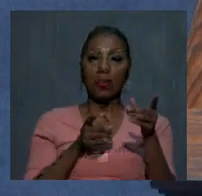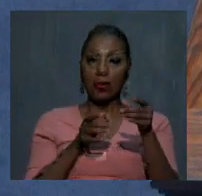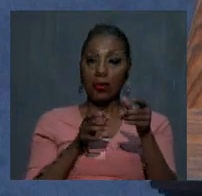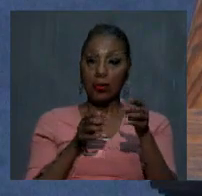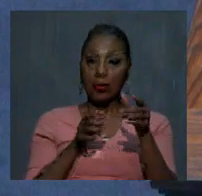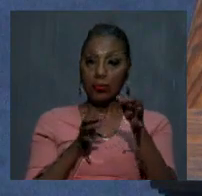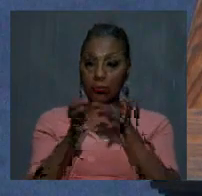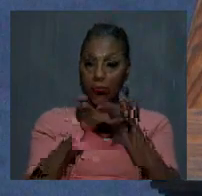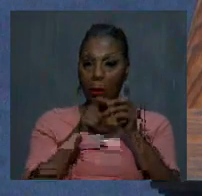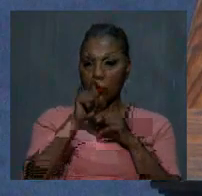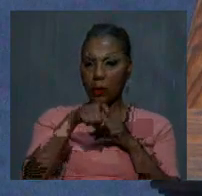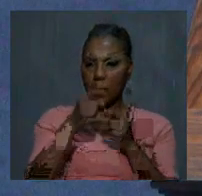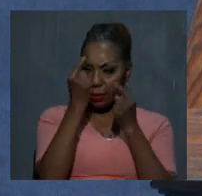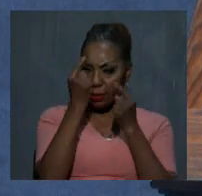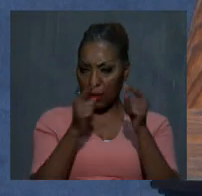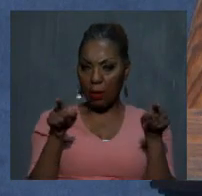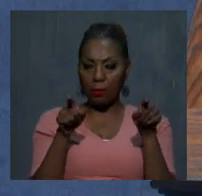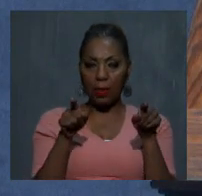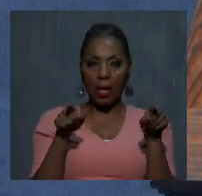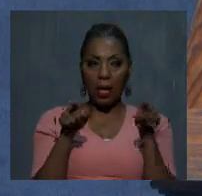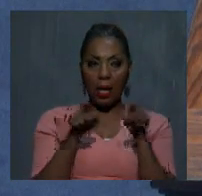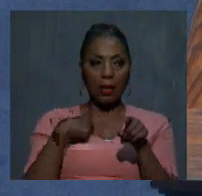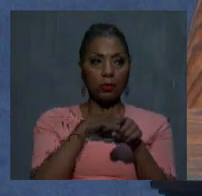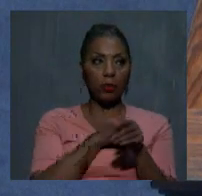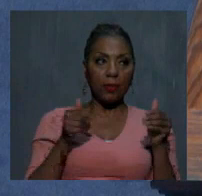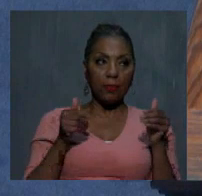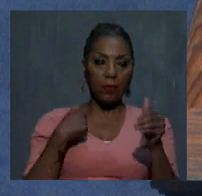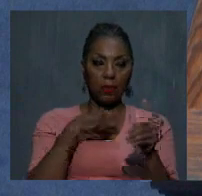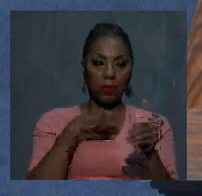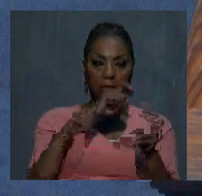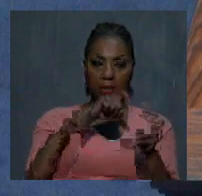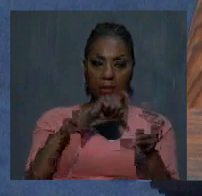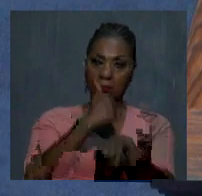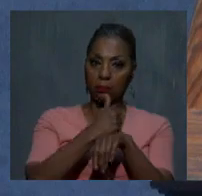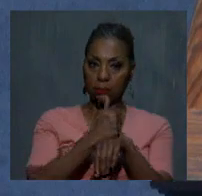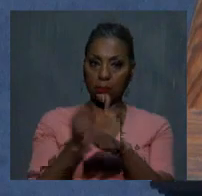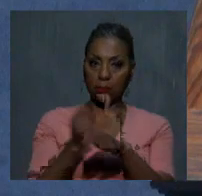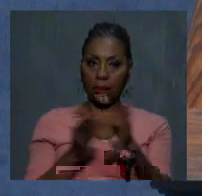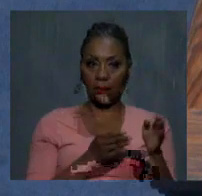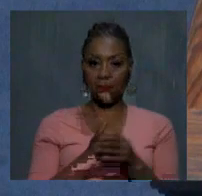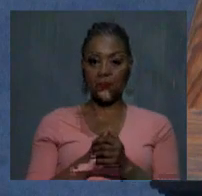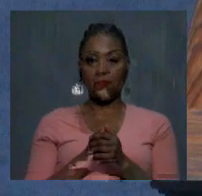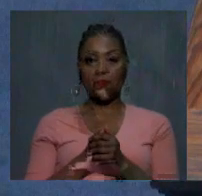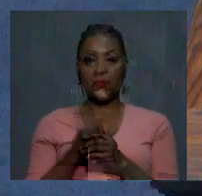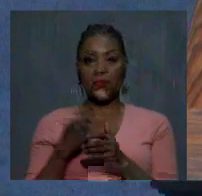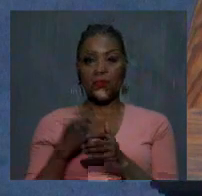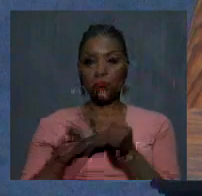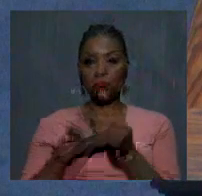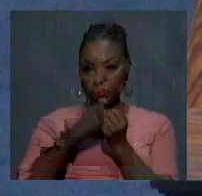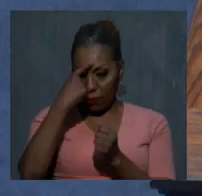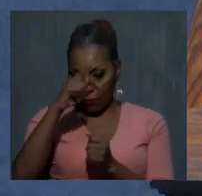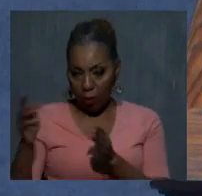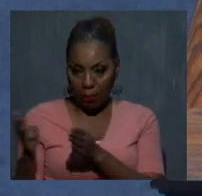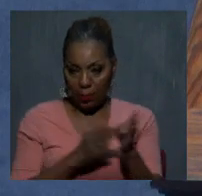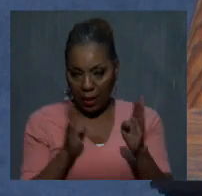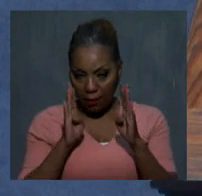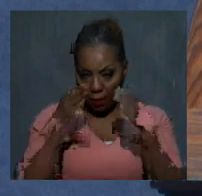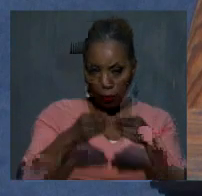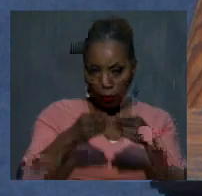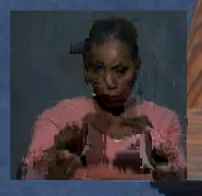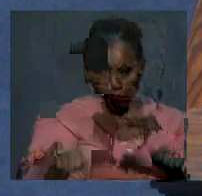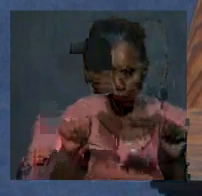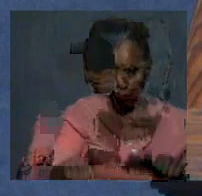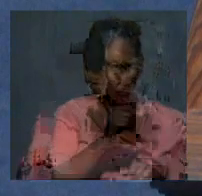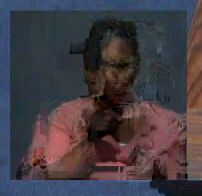should be place. plan focuses